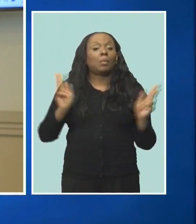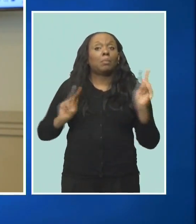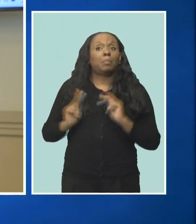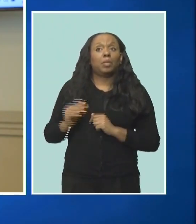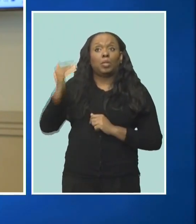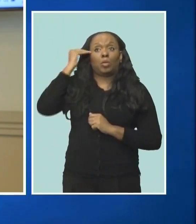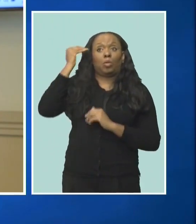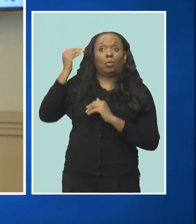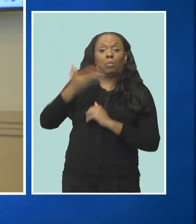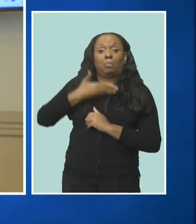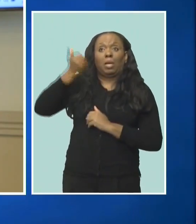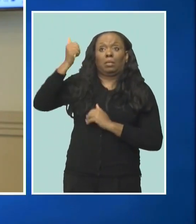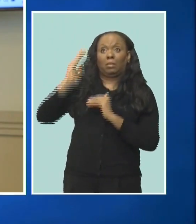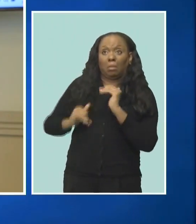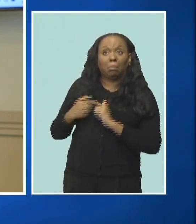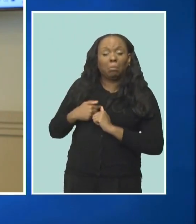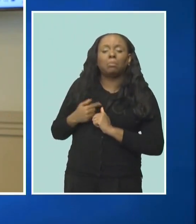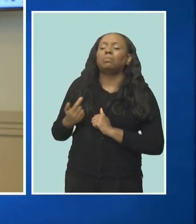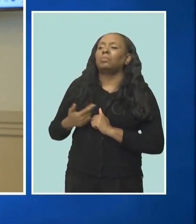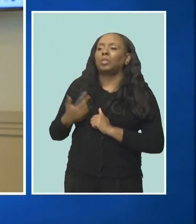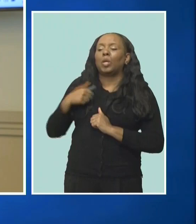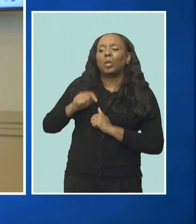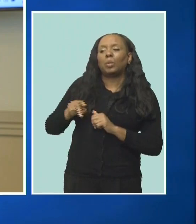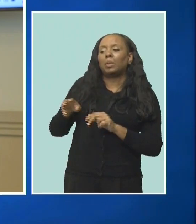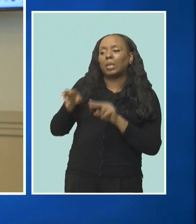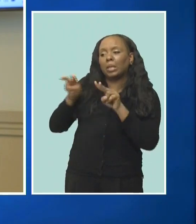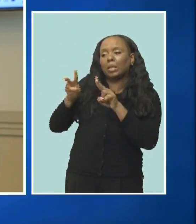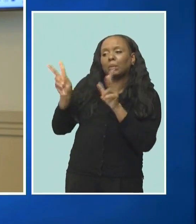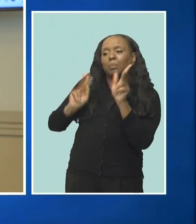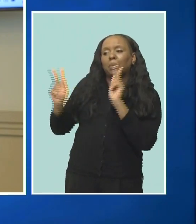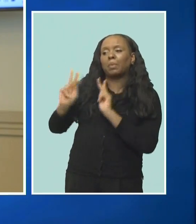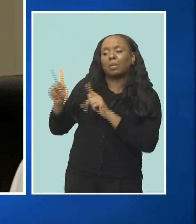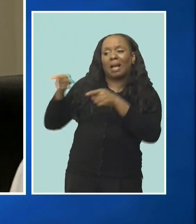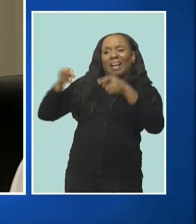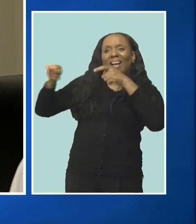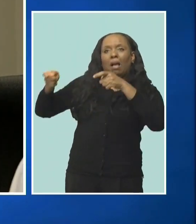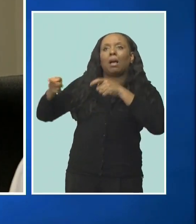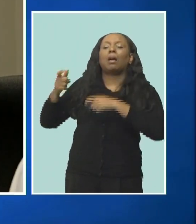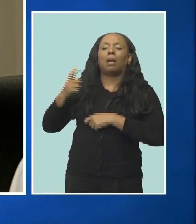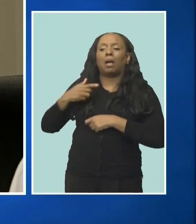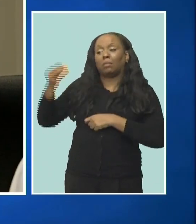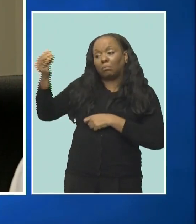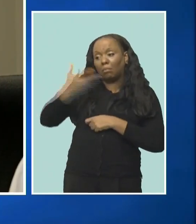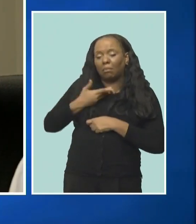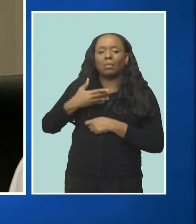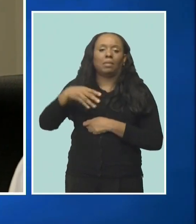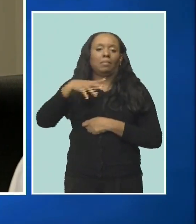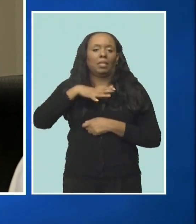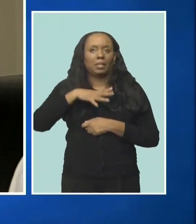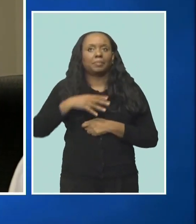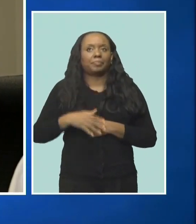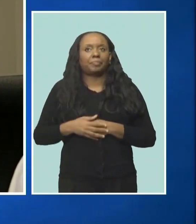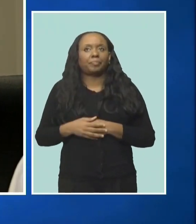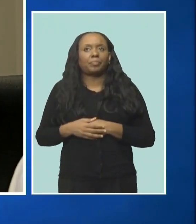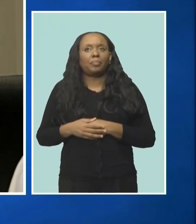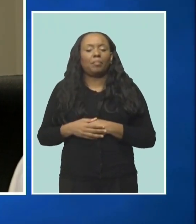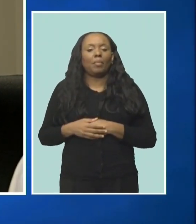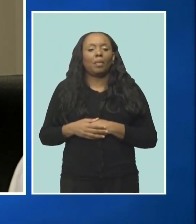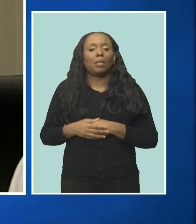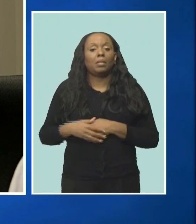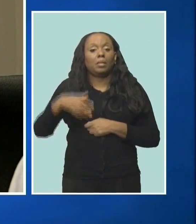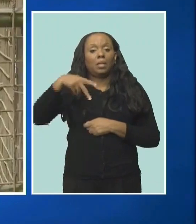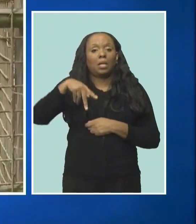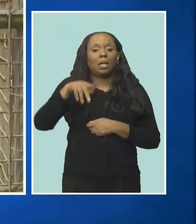I do, and we take guidance from them before we act. Head of the Barbados Beef and Dairy Association, Patrick Butcher, says